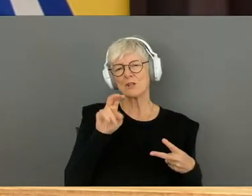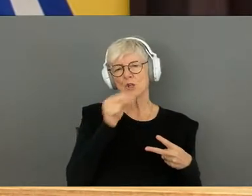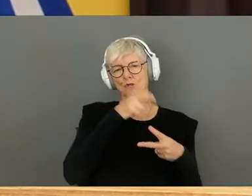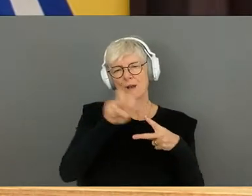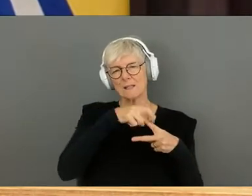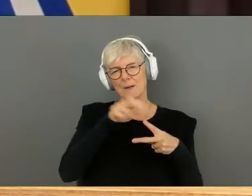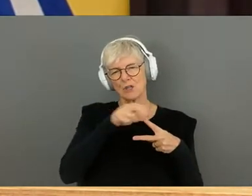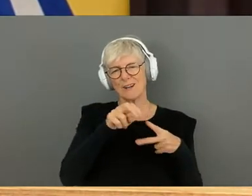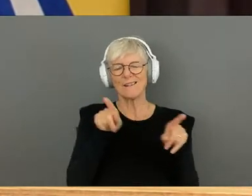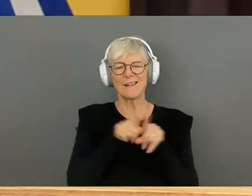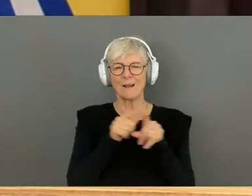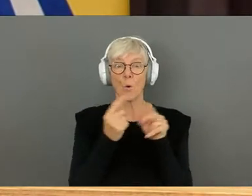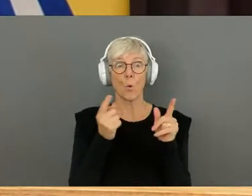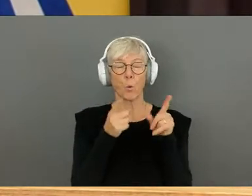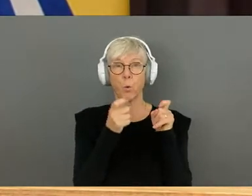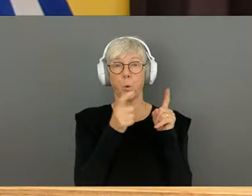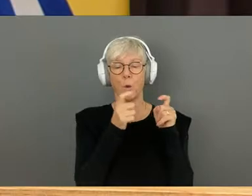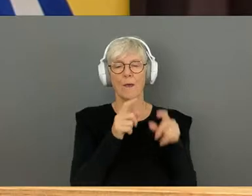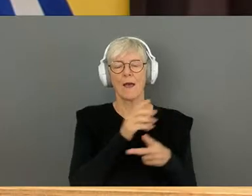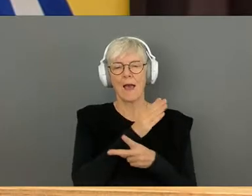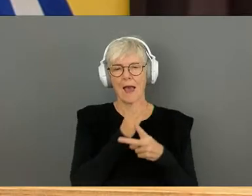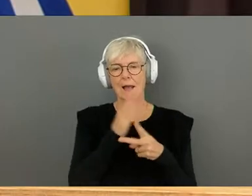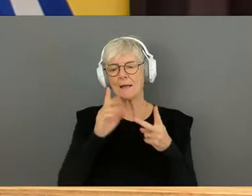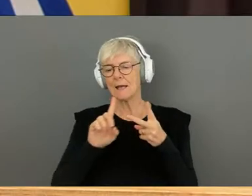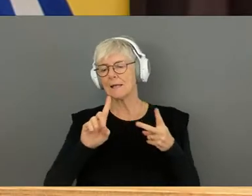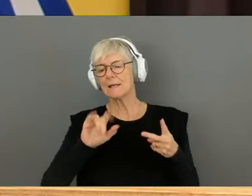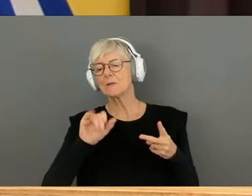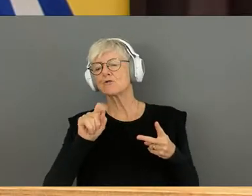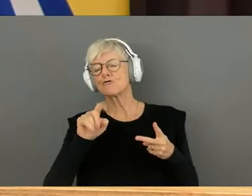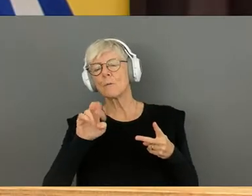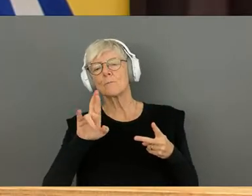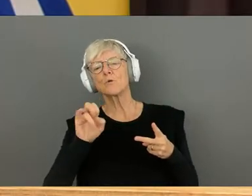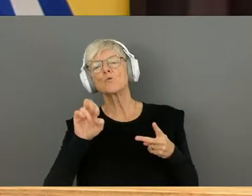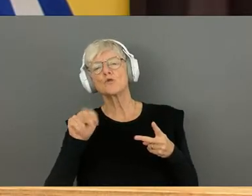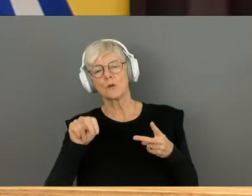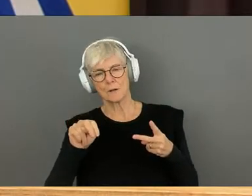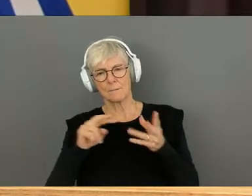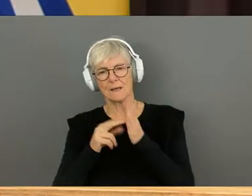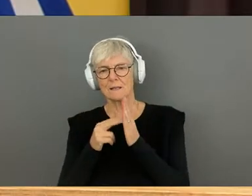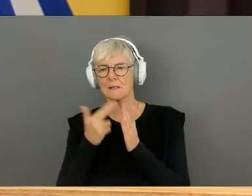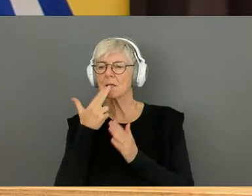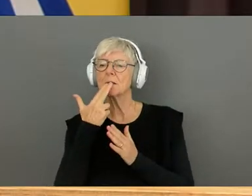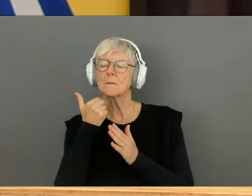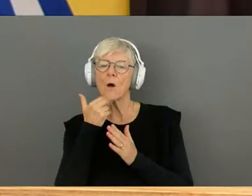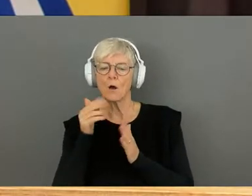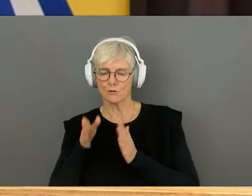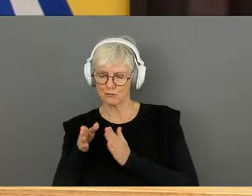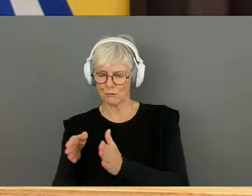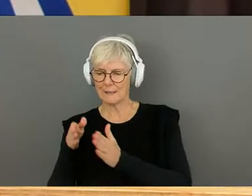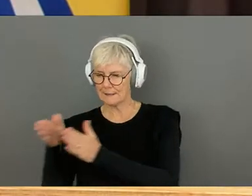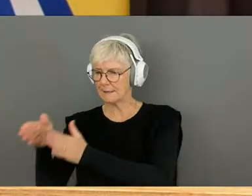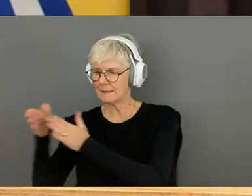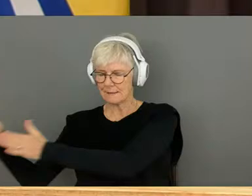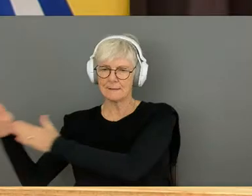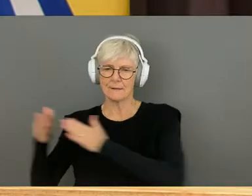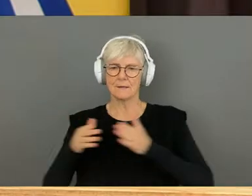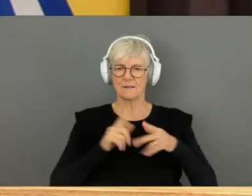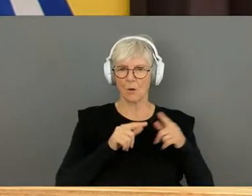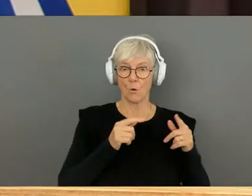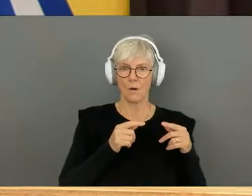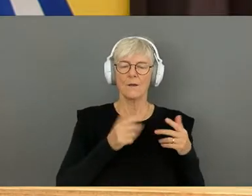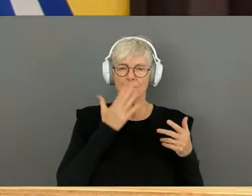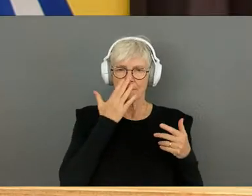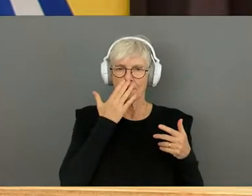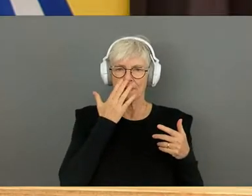Highway. Distribution is the streets, if you want to kind of think of it that way. It has been looked at